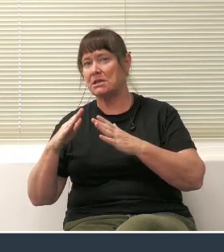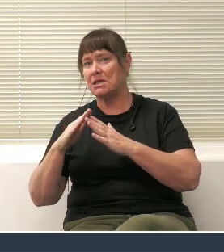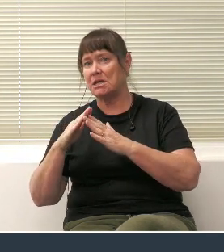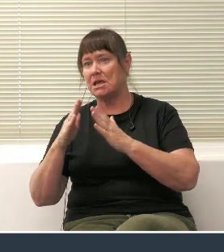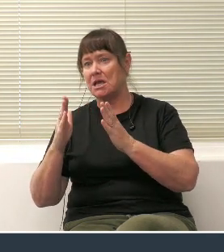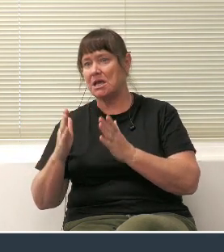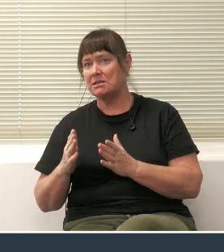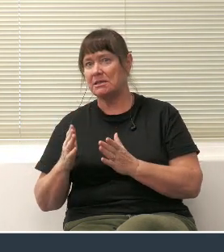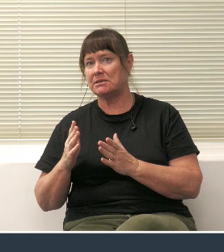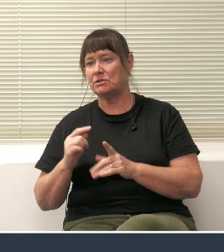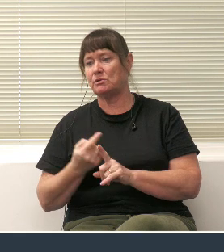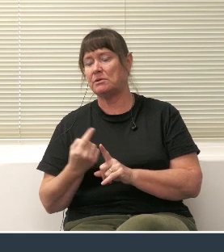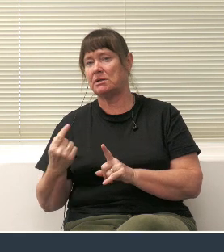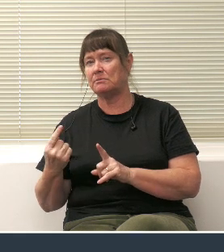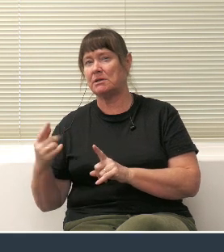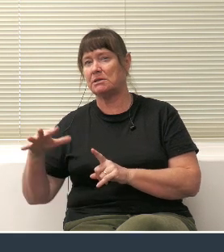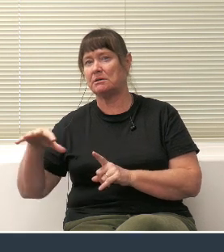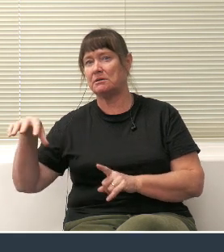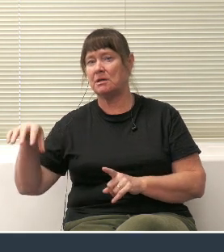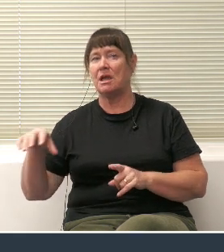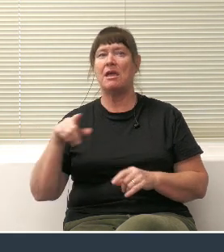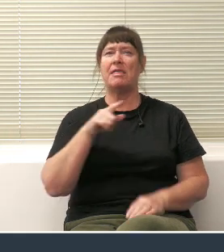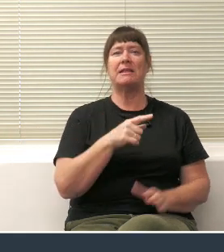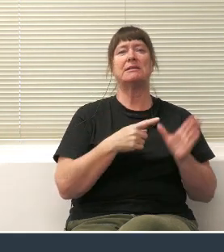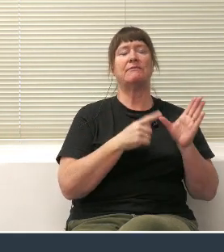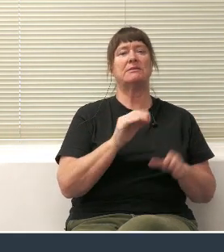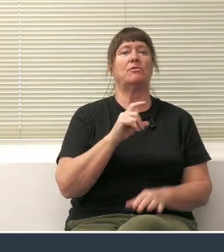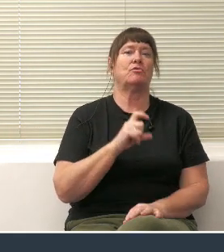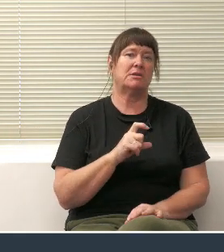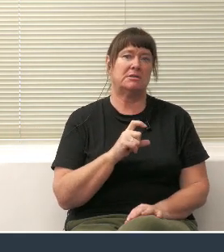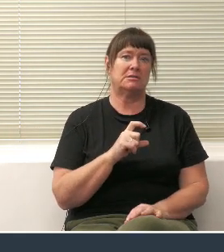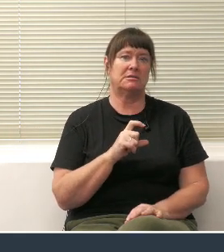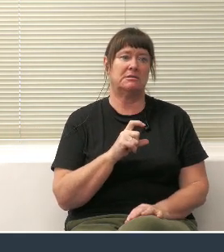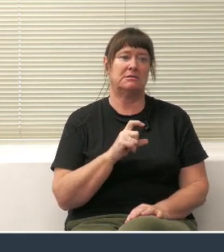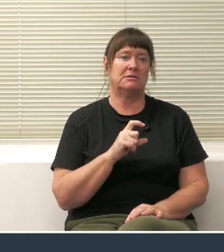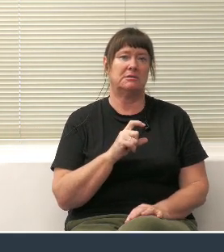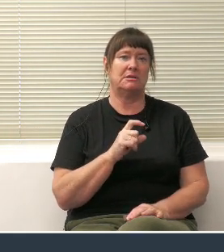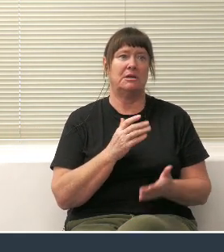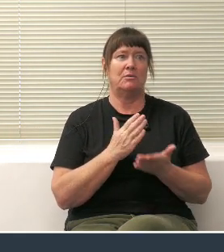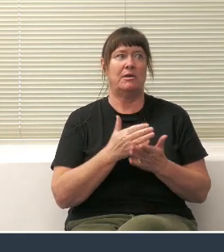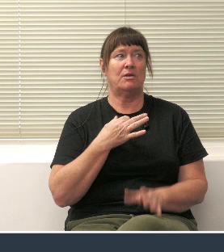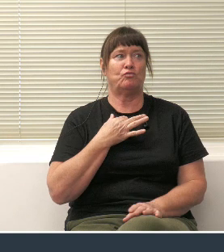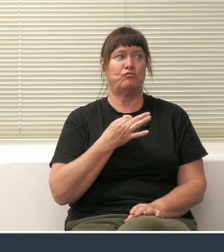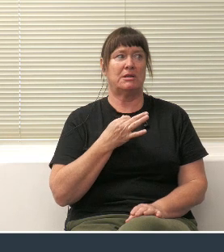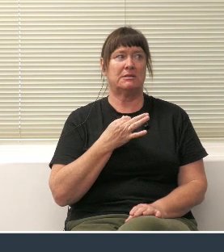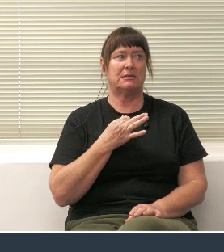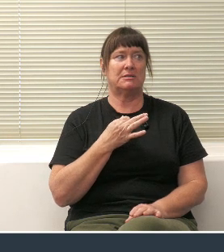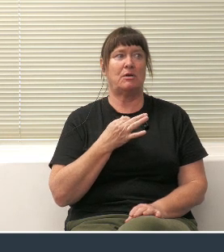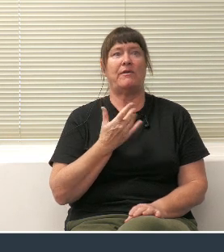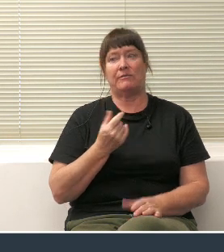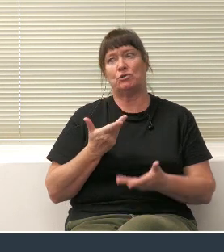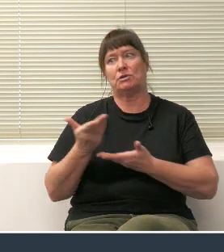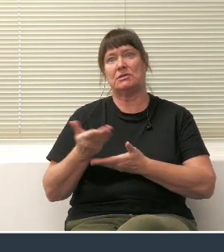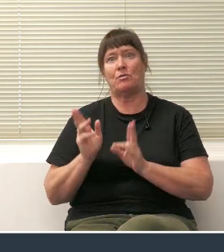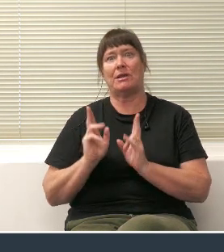And this bit was based off the advice from Chris there, but acknowledging we're at risk of potentially reconsulting.